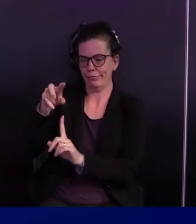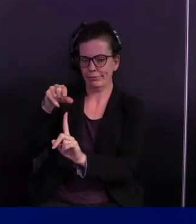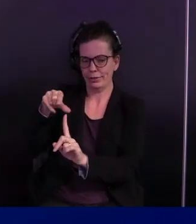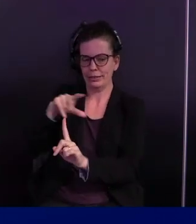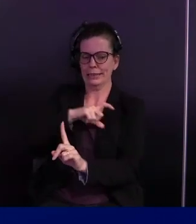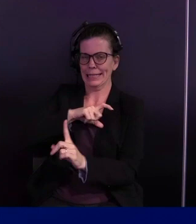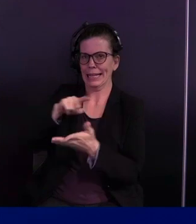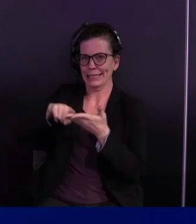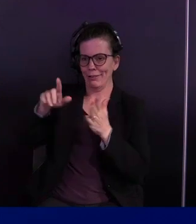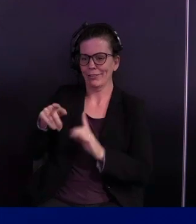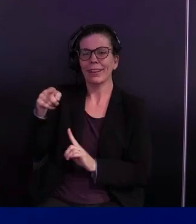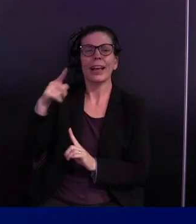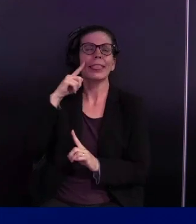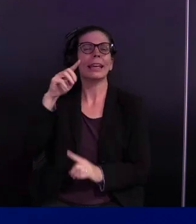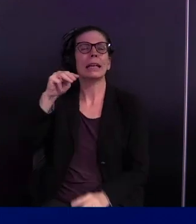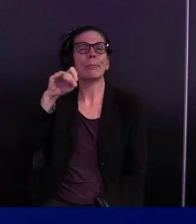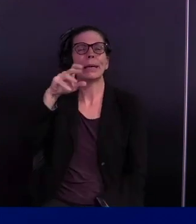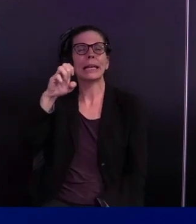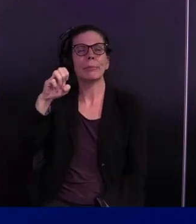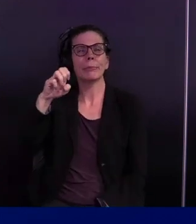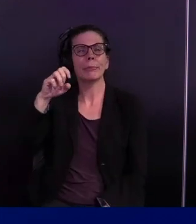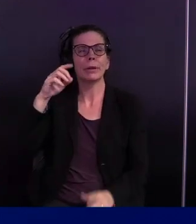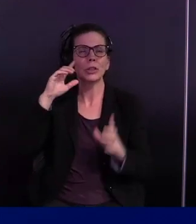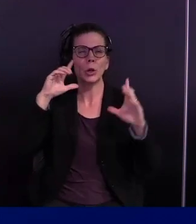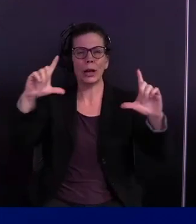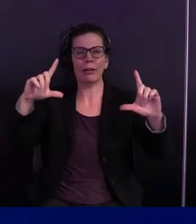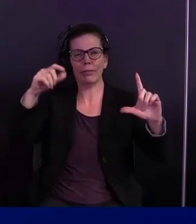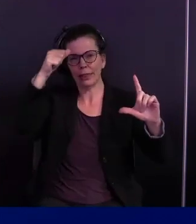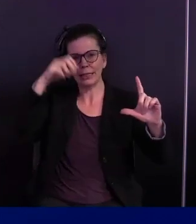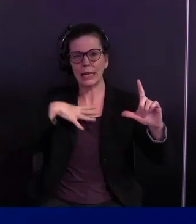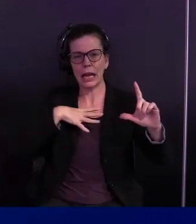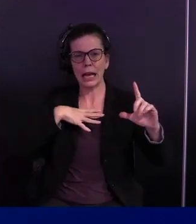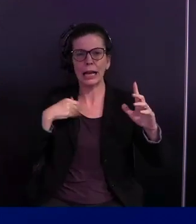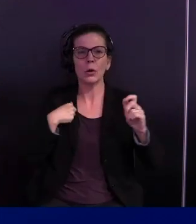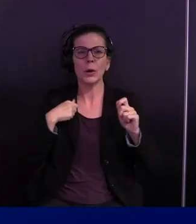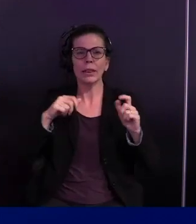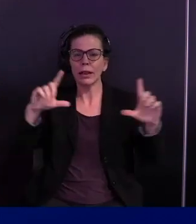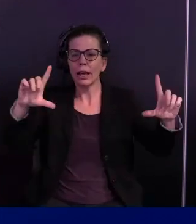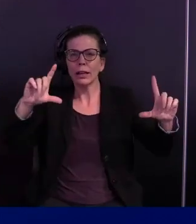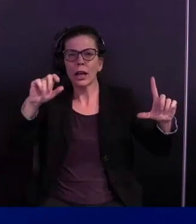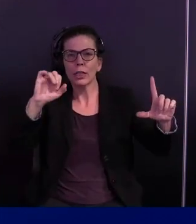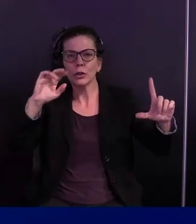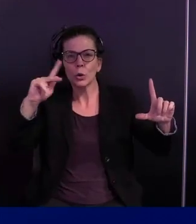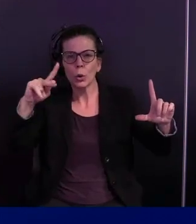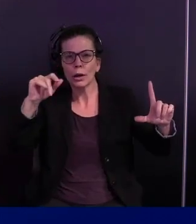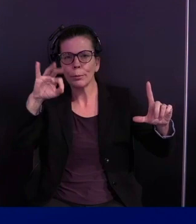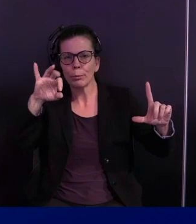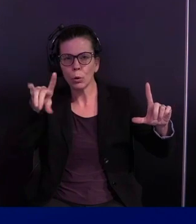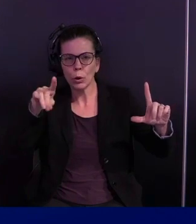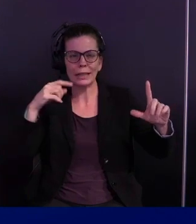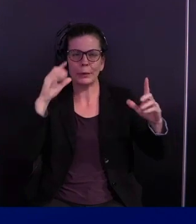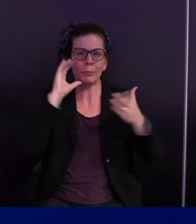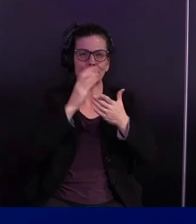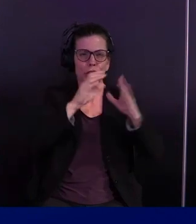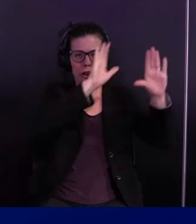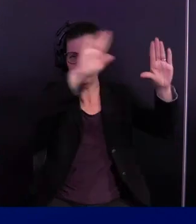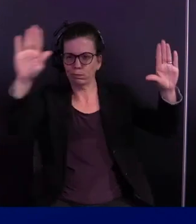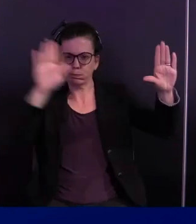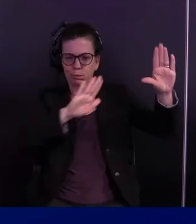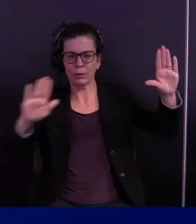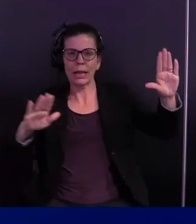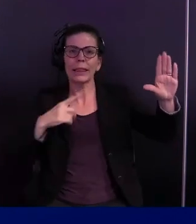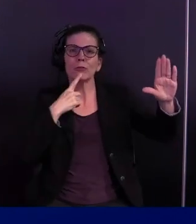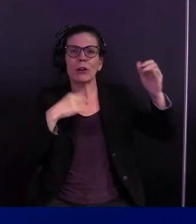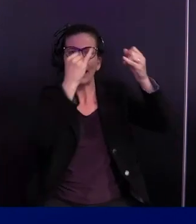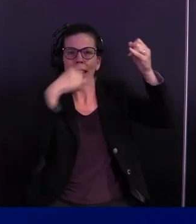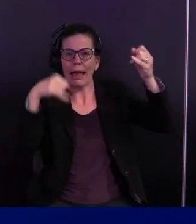I think of the meme where you have the guy with the cork board and stitching all the pictures together and the red lines. That's detective, right? Okay. Detective is